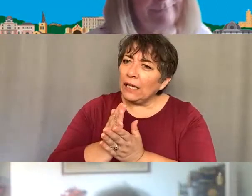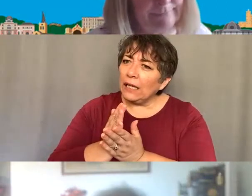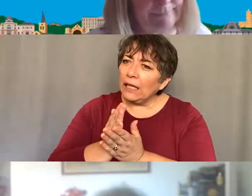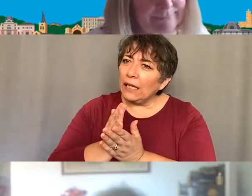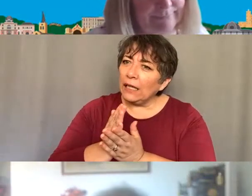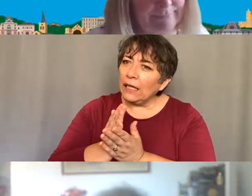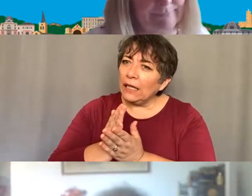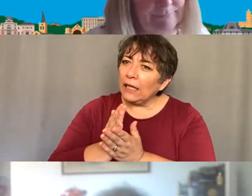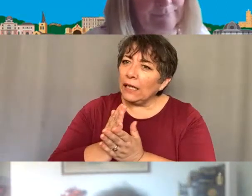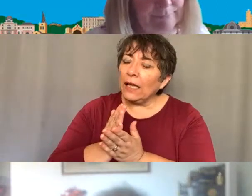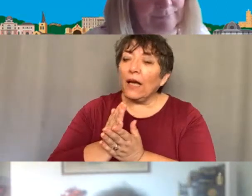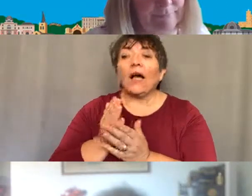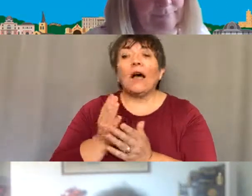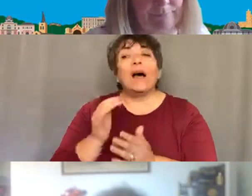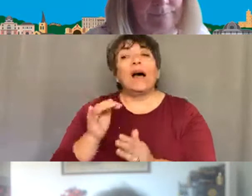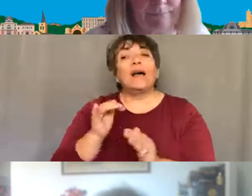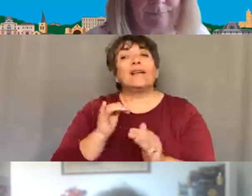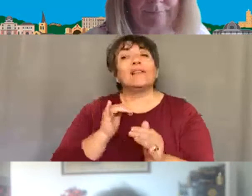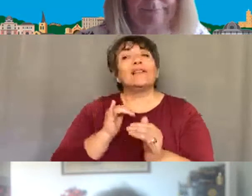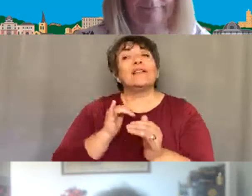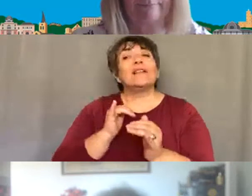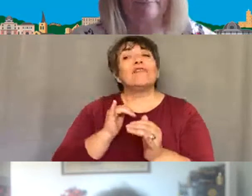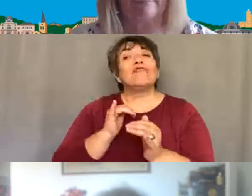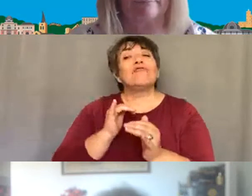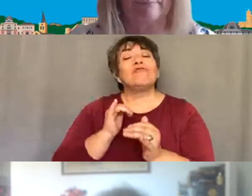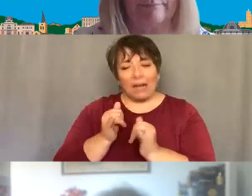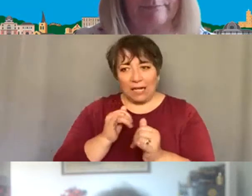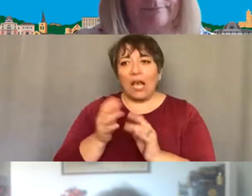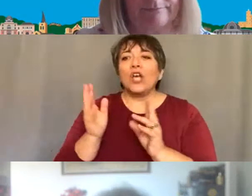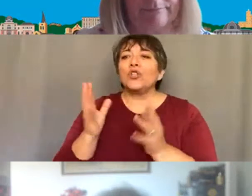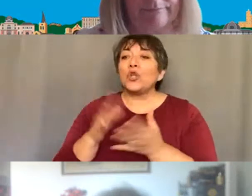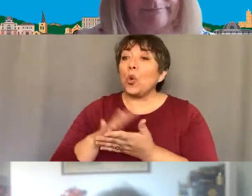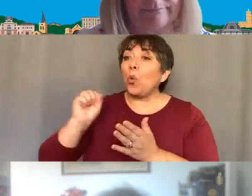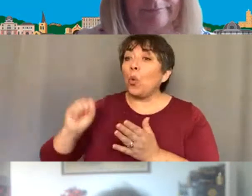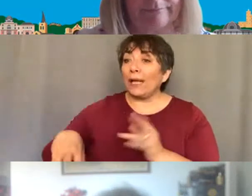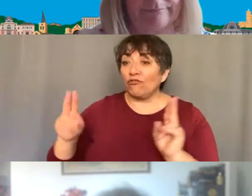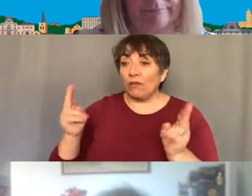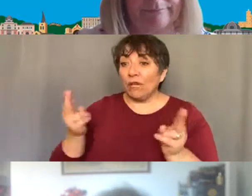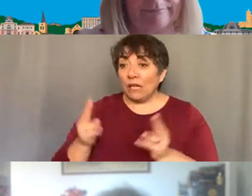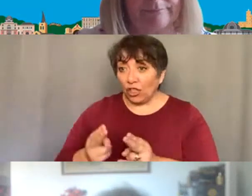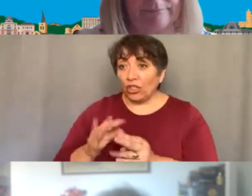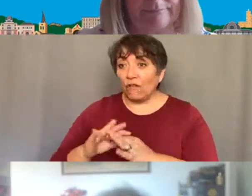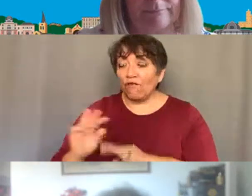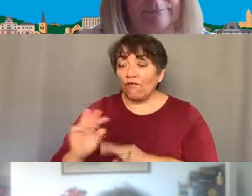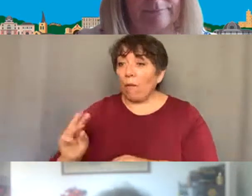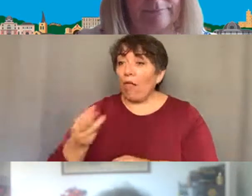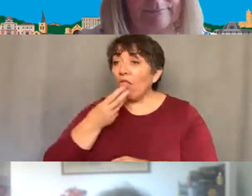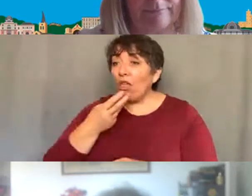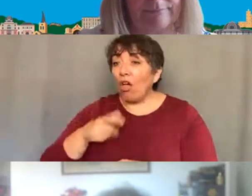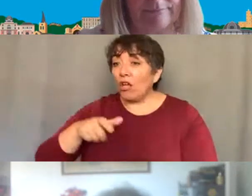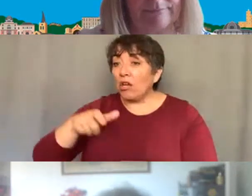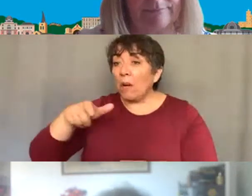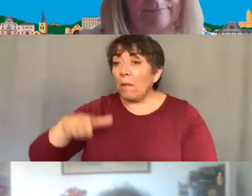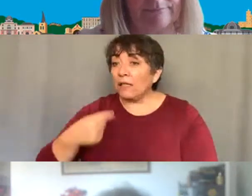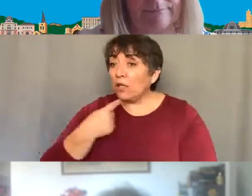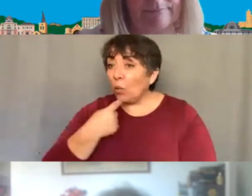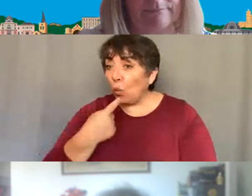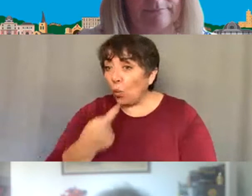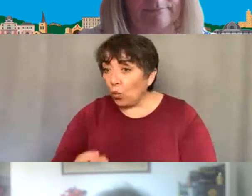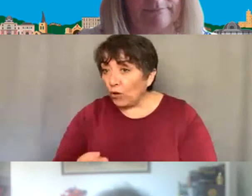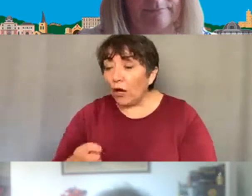the biggest kind of waste reduction we've seen from third-party ordering. But then we can also intervene by preventing patients ordering